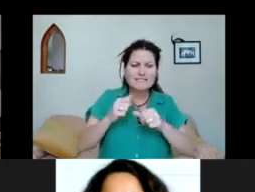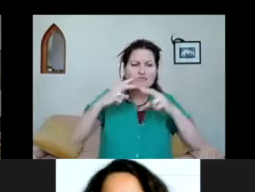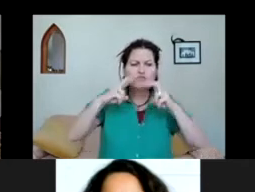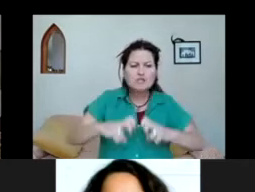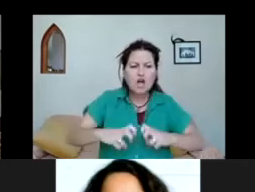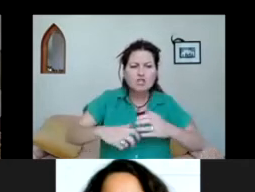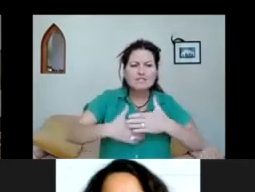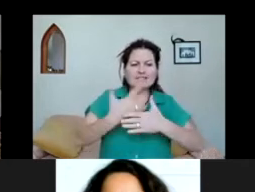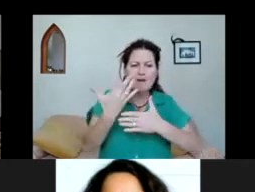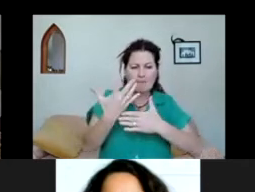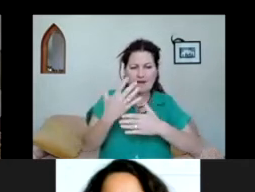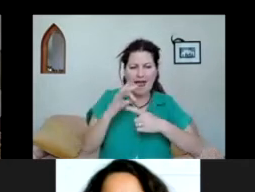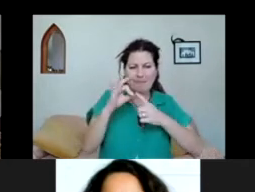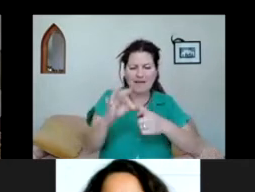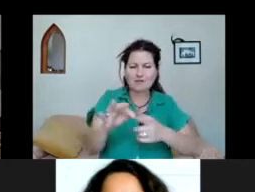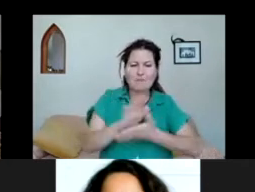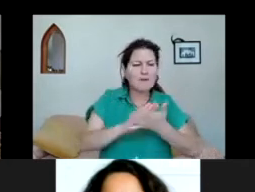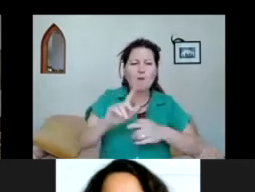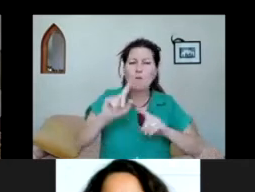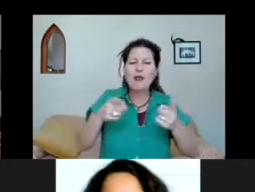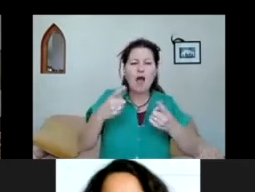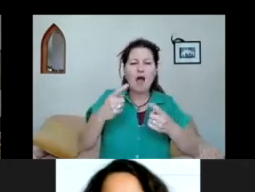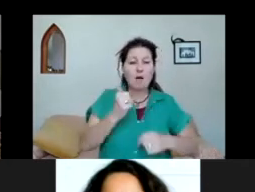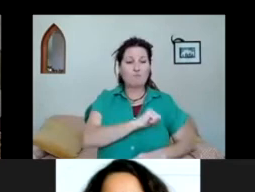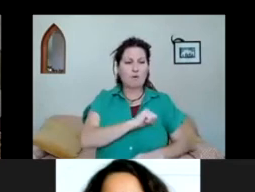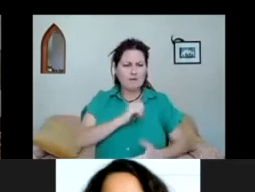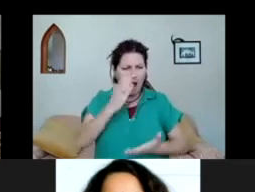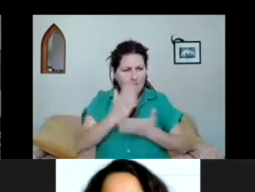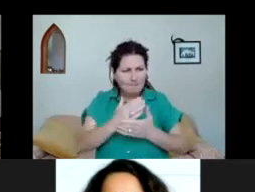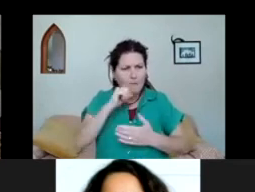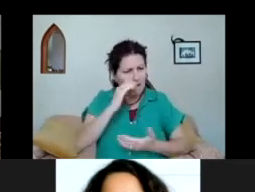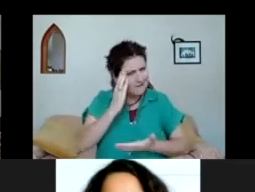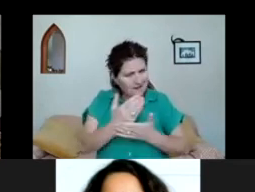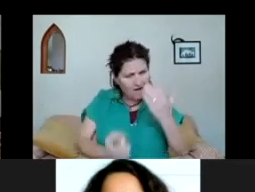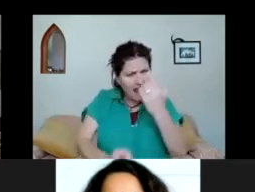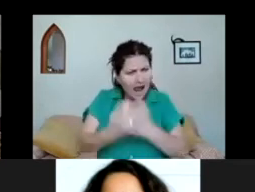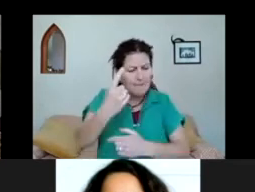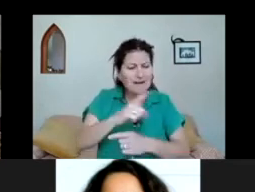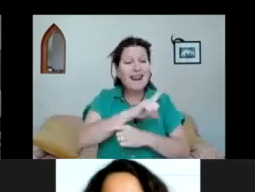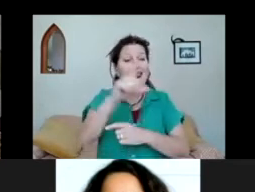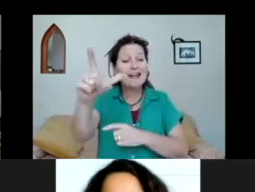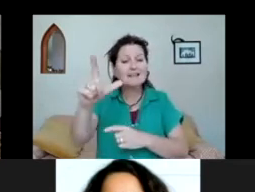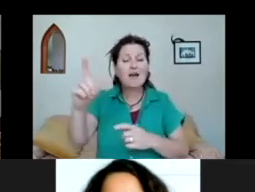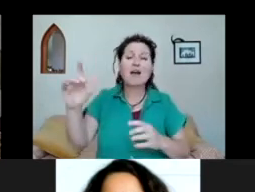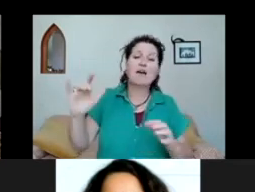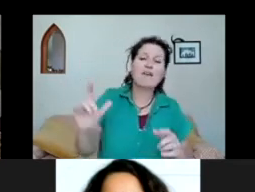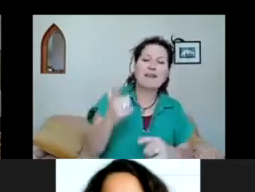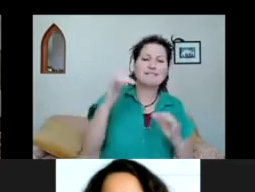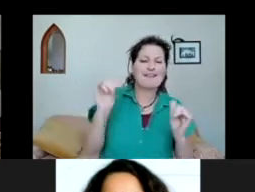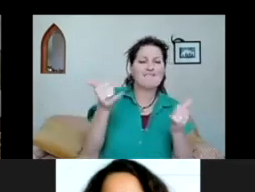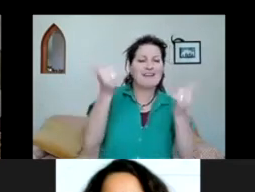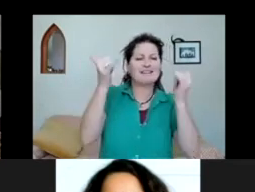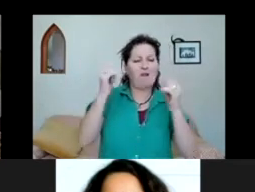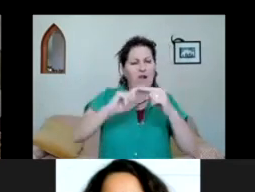able to promise platforming at the Liberty Festival later in the year. But if you see a trajectory of how